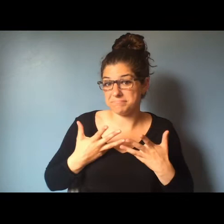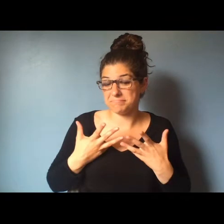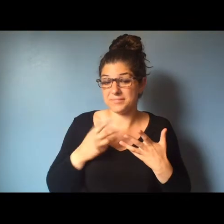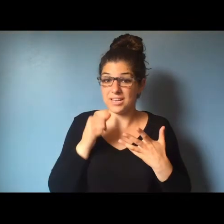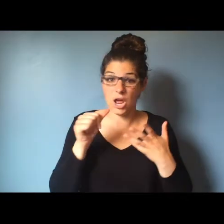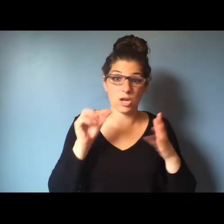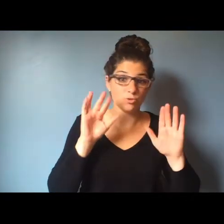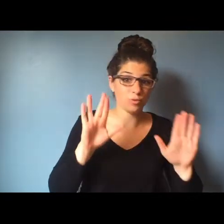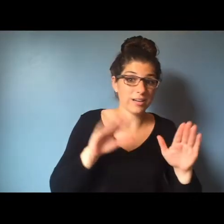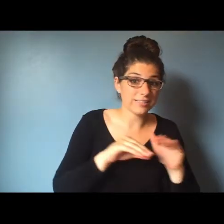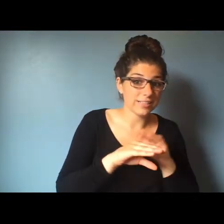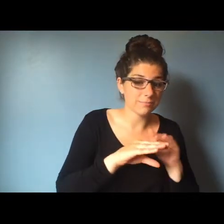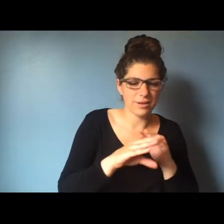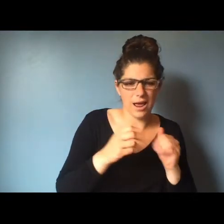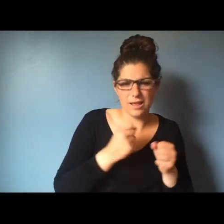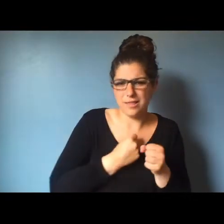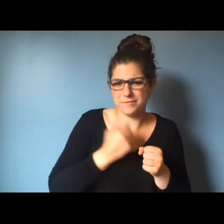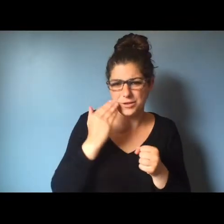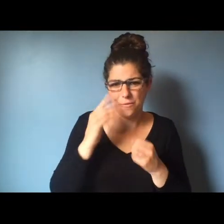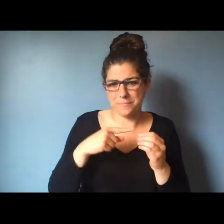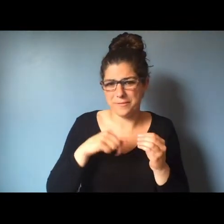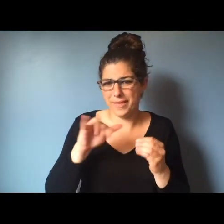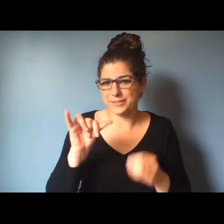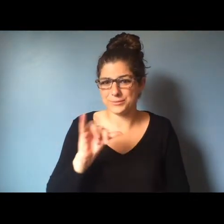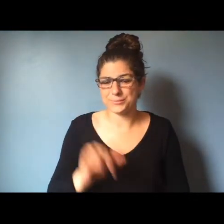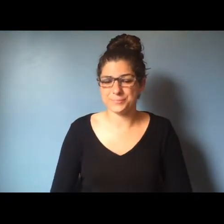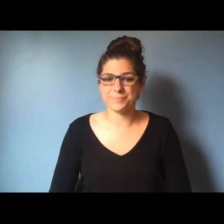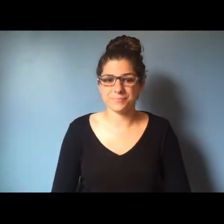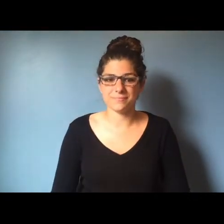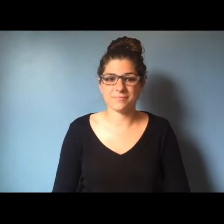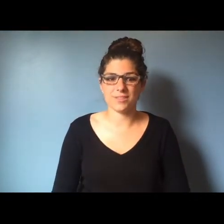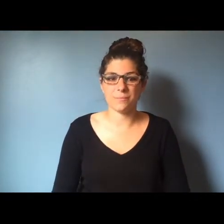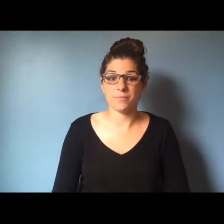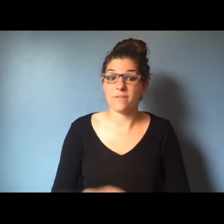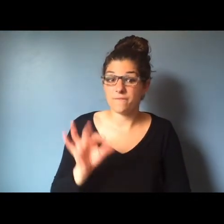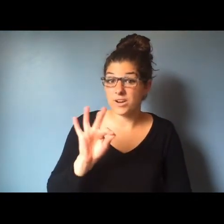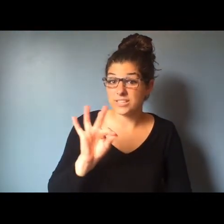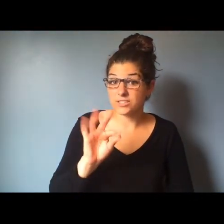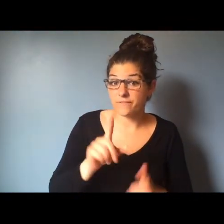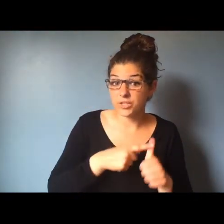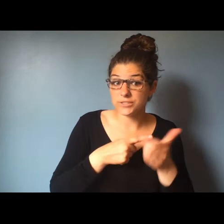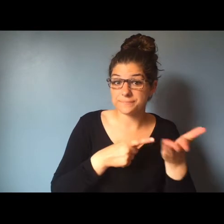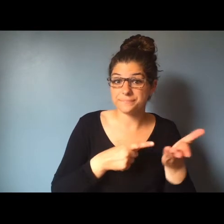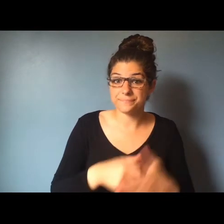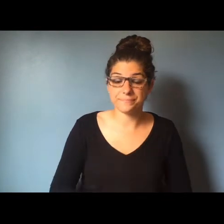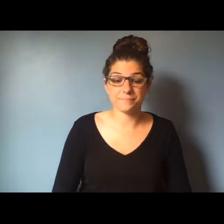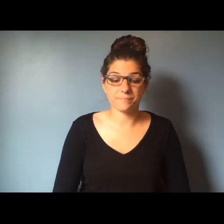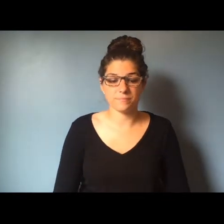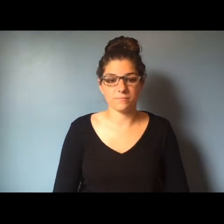great accessibility, I'd love to hear about that too. So Francesco, do you want to go first?